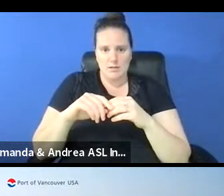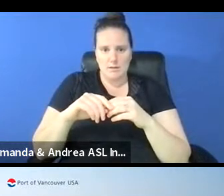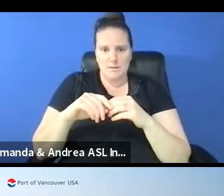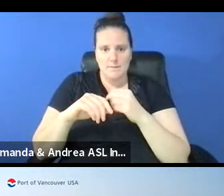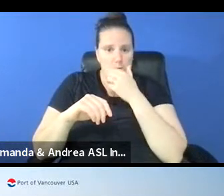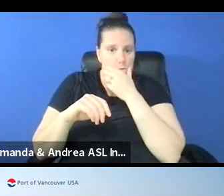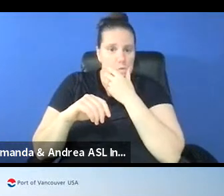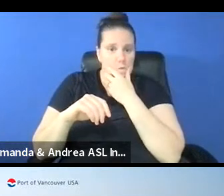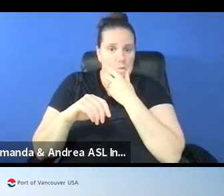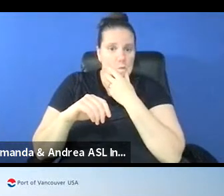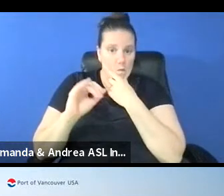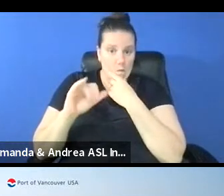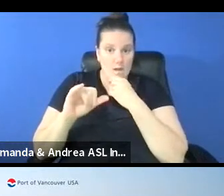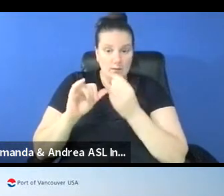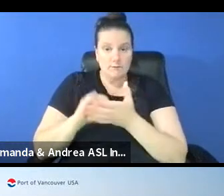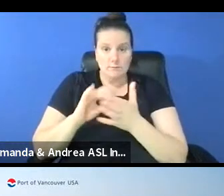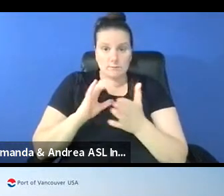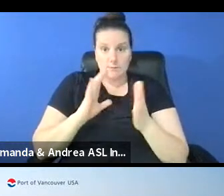Yeah, that would be great.